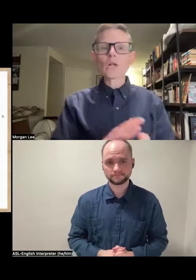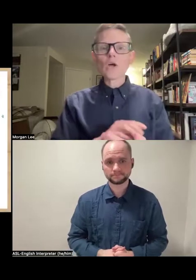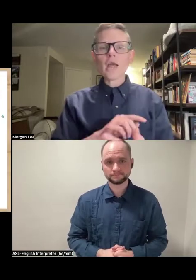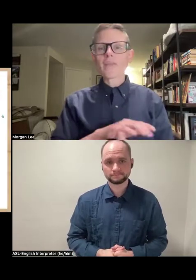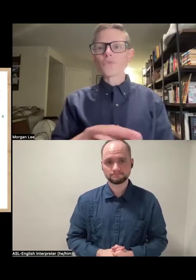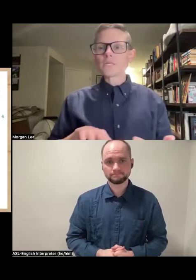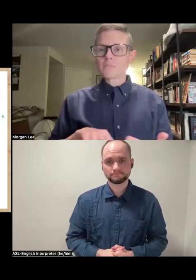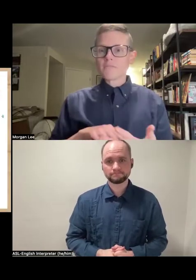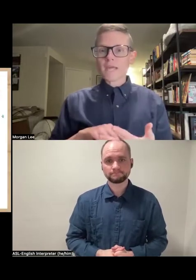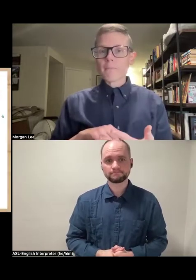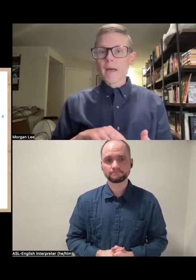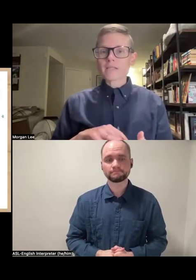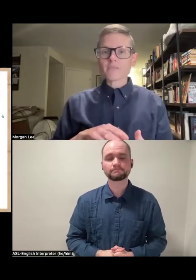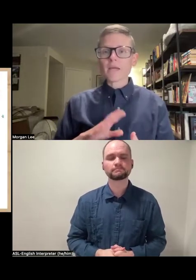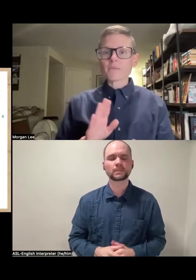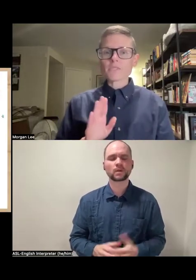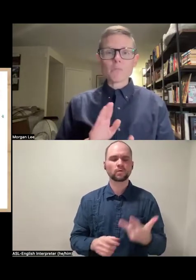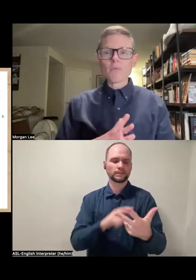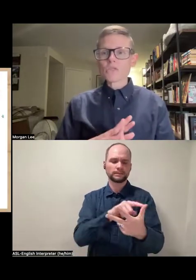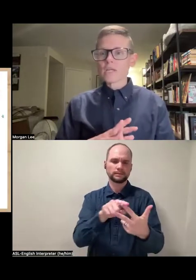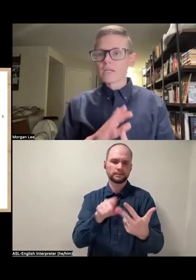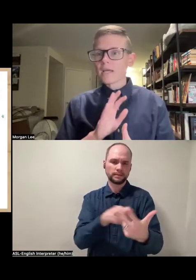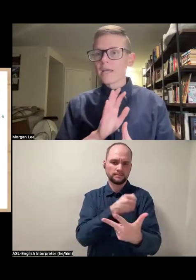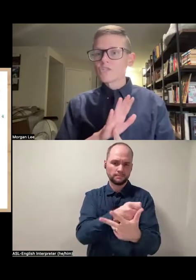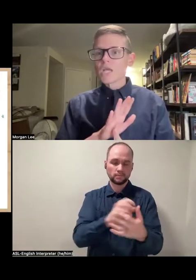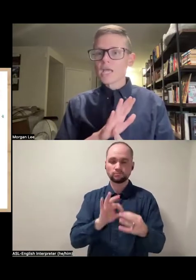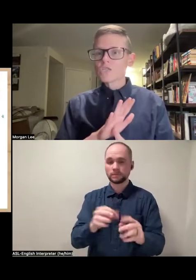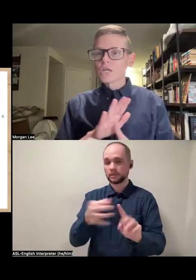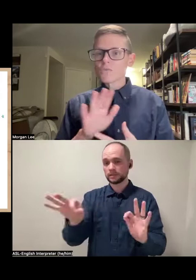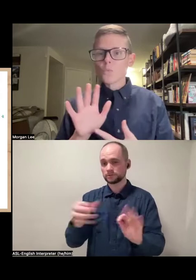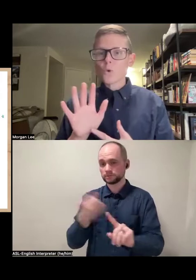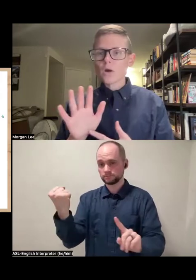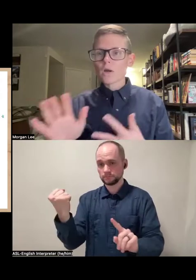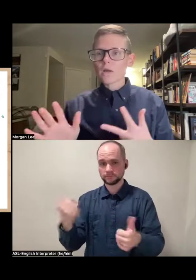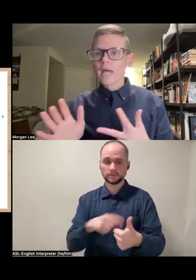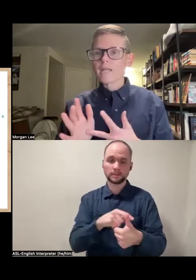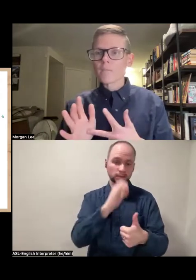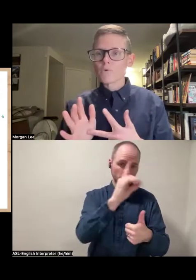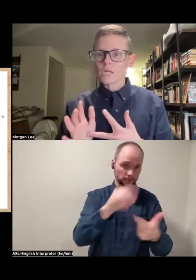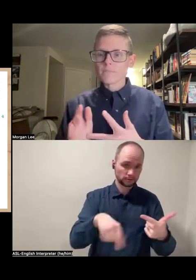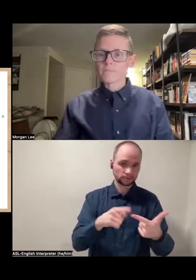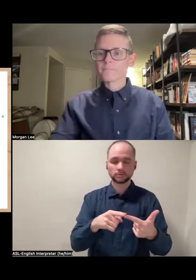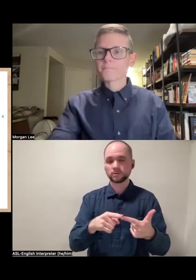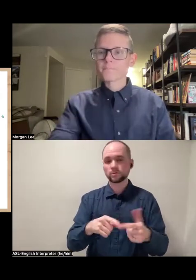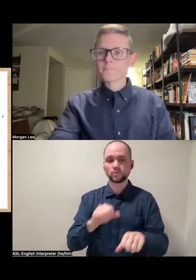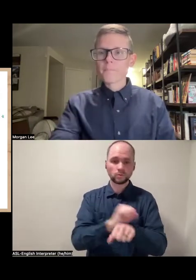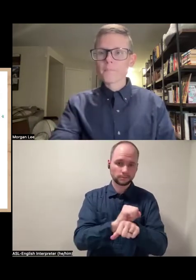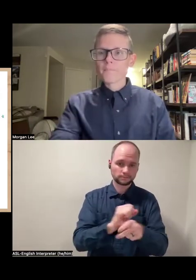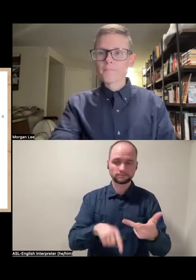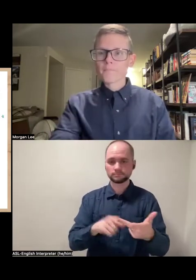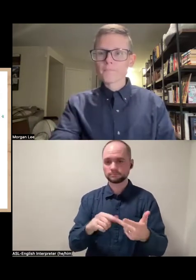So we're going to look at 3 specific impacts of language deprivation: education, work, and emotion.